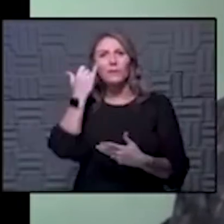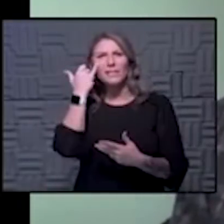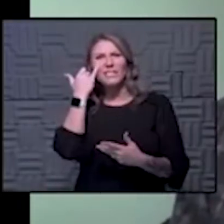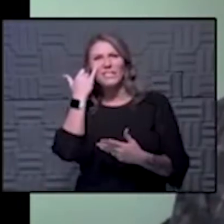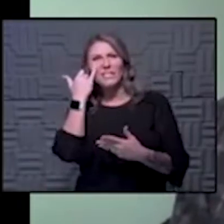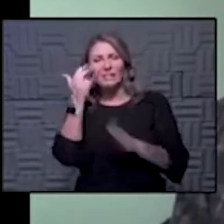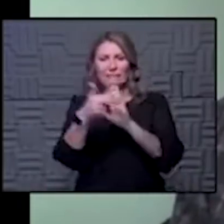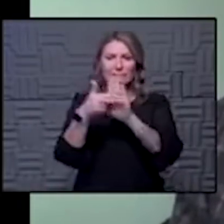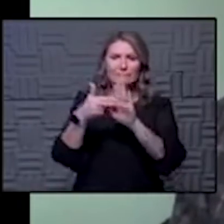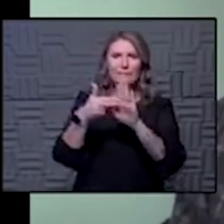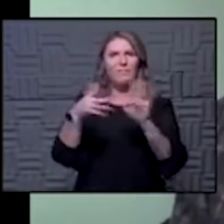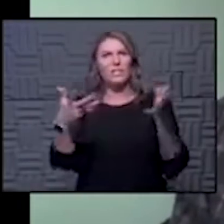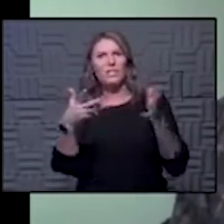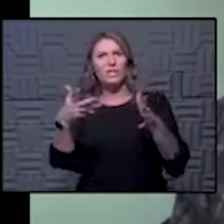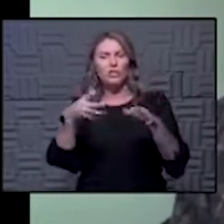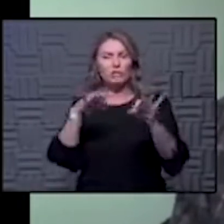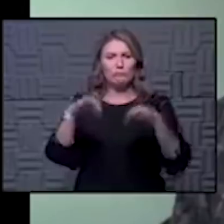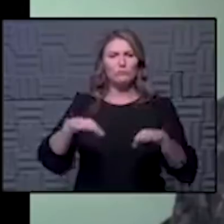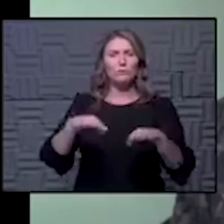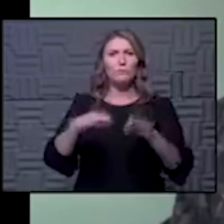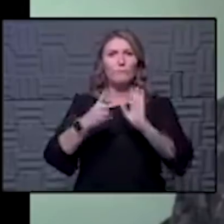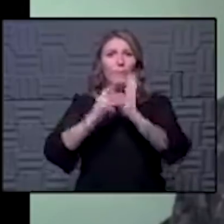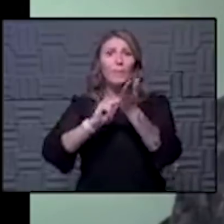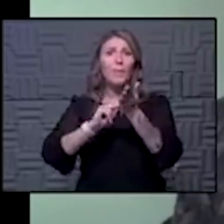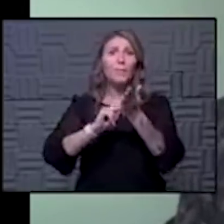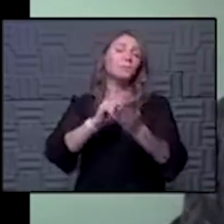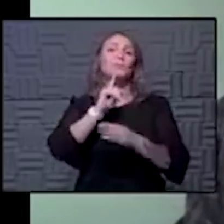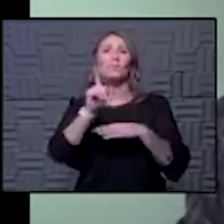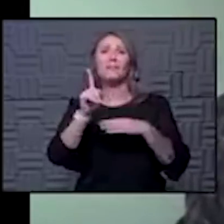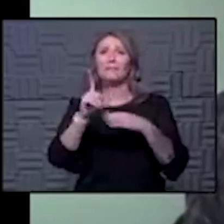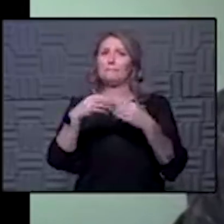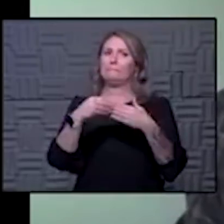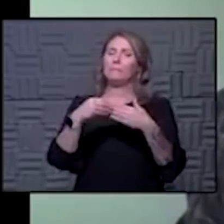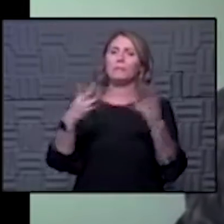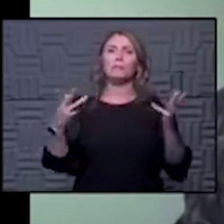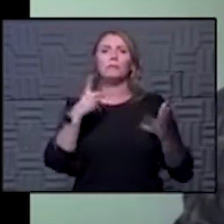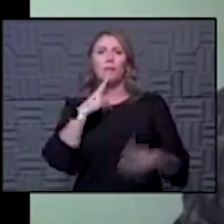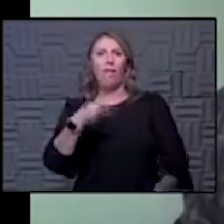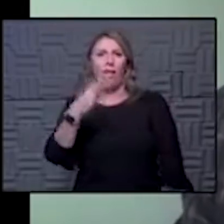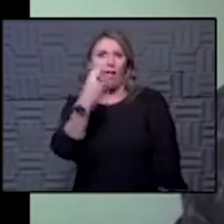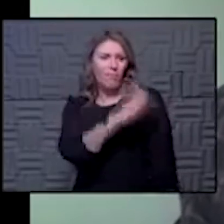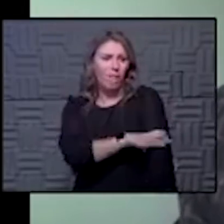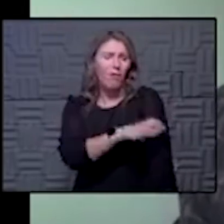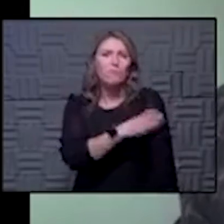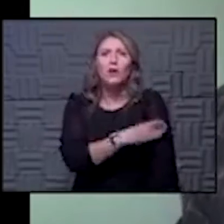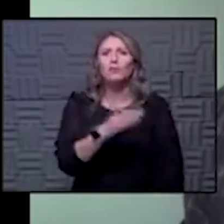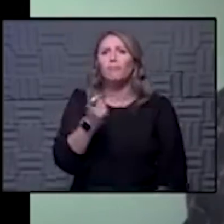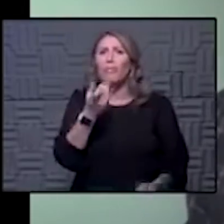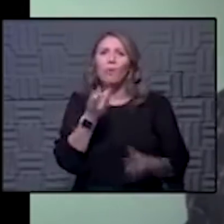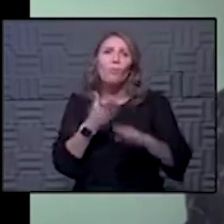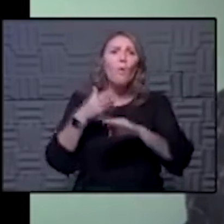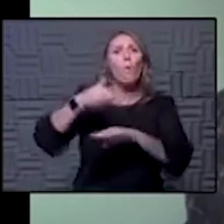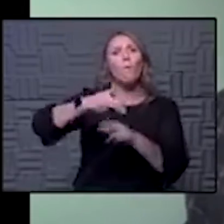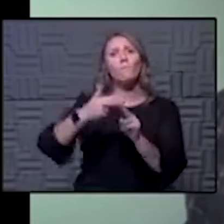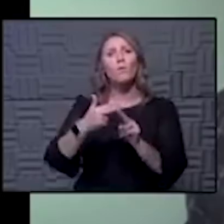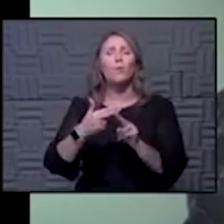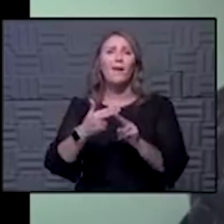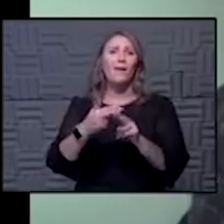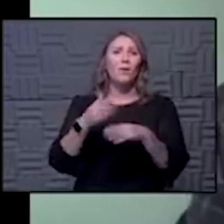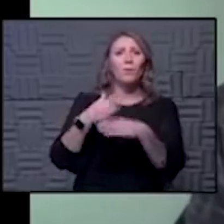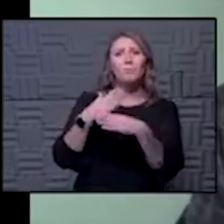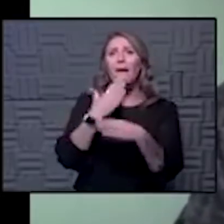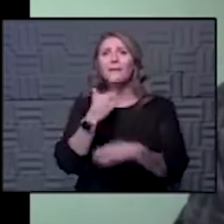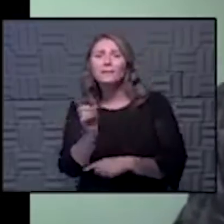chronic condition is really loose, meaning that, high blood pressure, or being a little overweight, or having some mild diabetes counts.